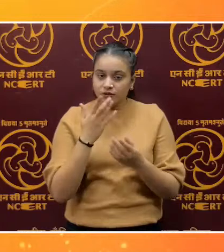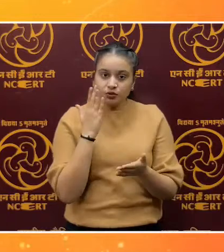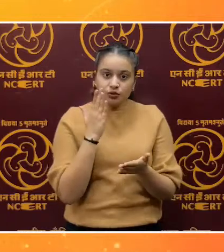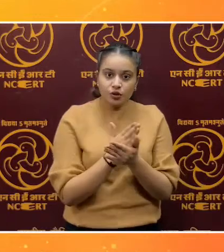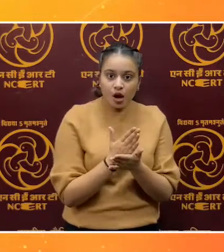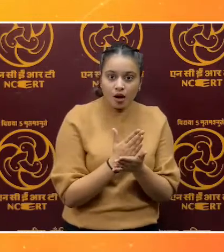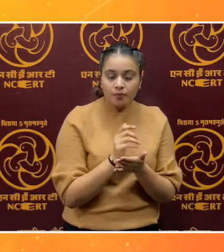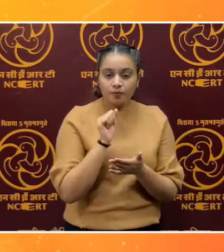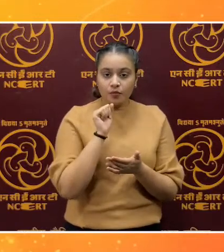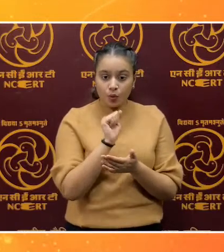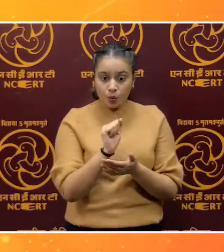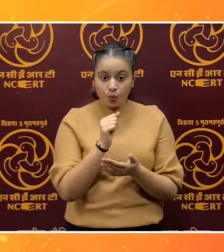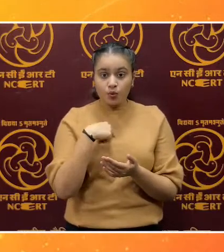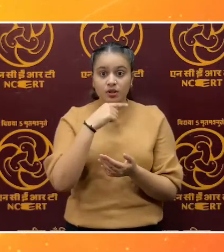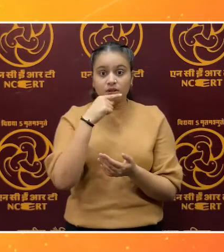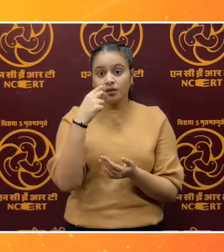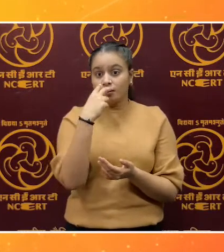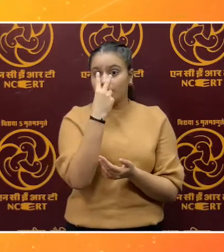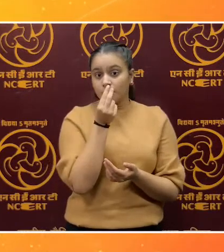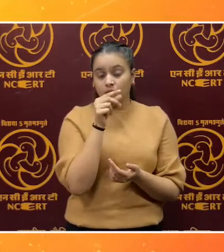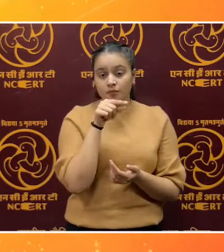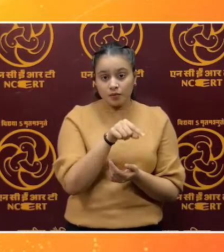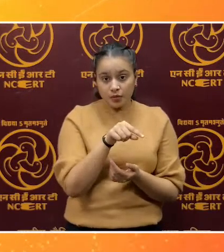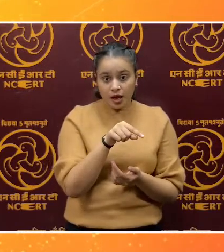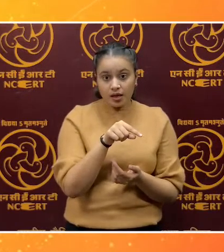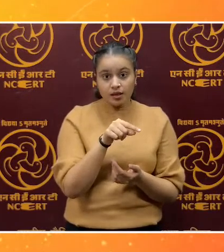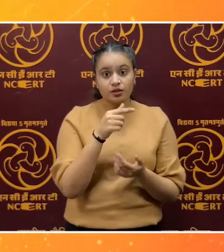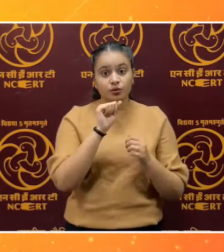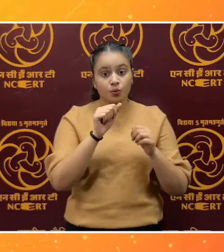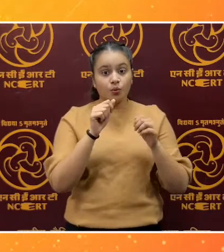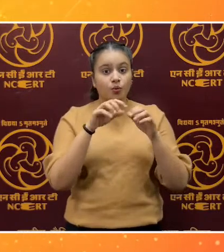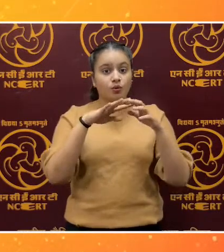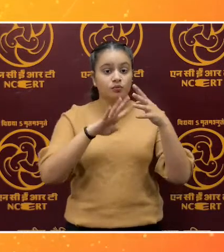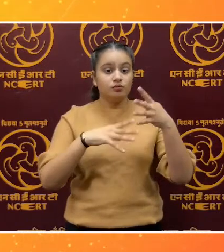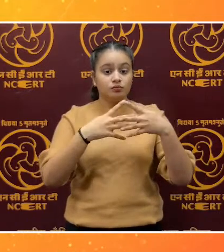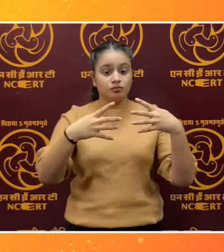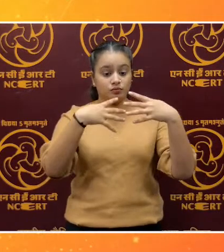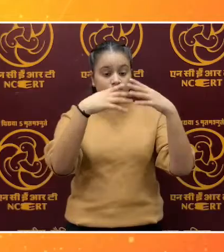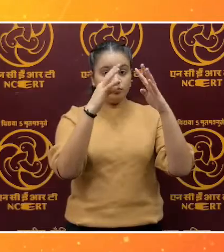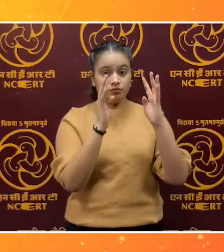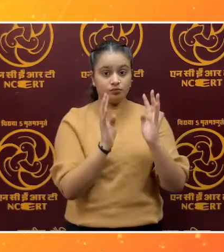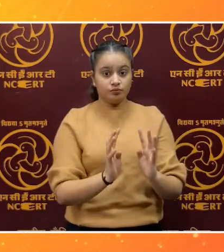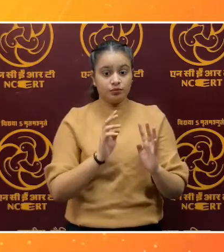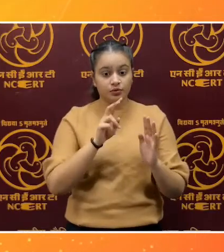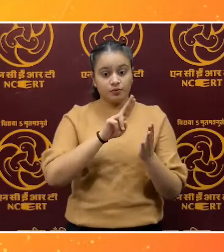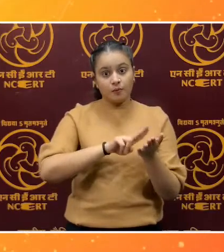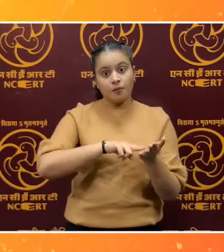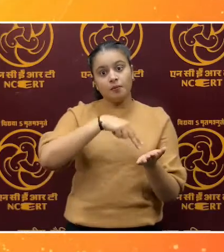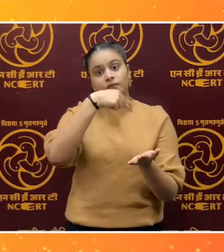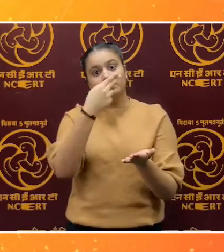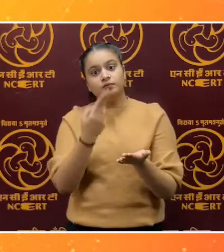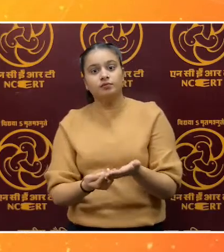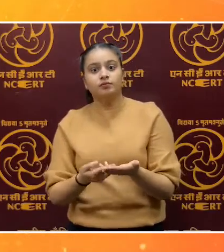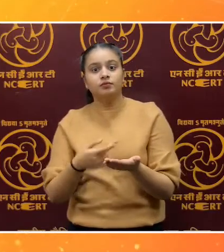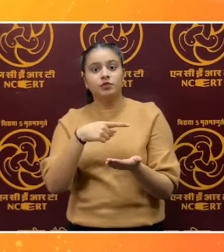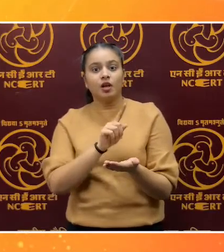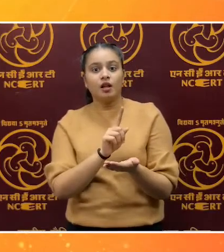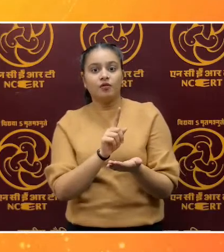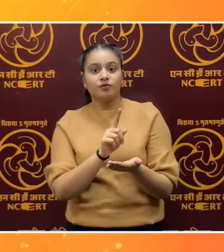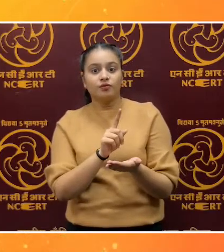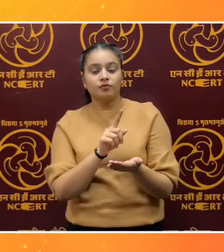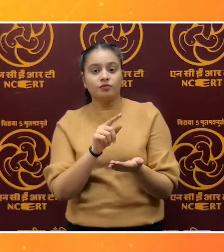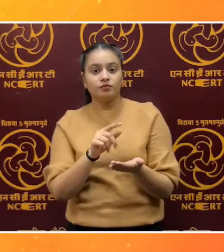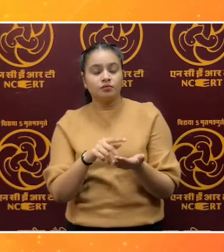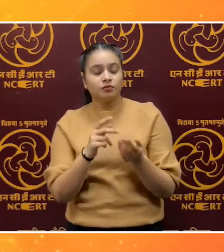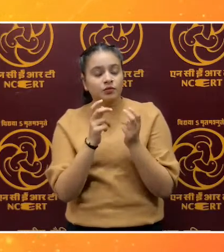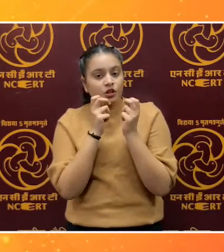his own pet parrot fell from the perch to the ground, to the floor of the cage. Now he was